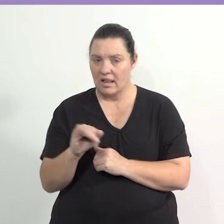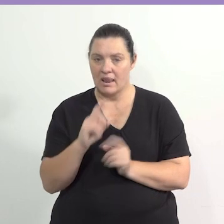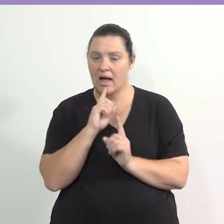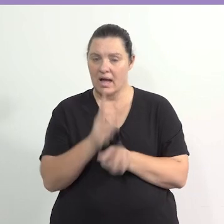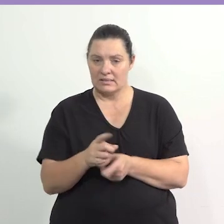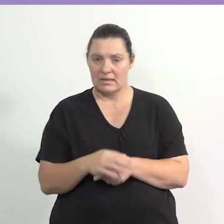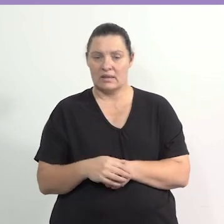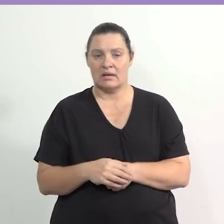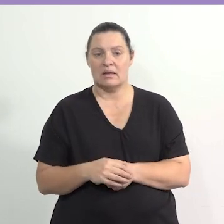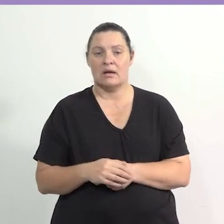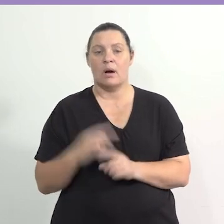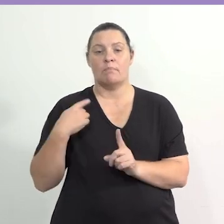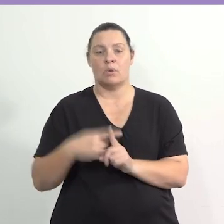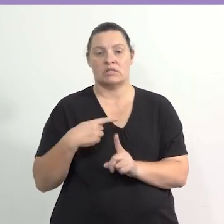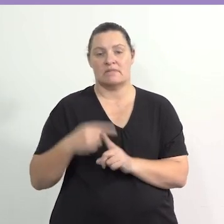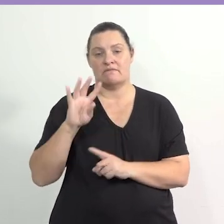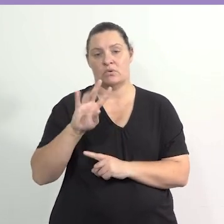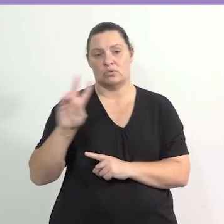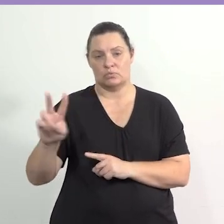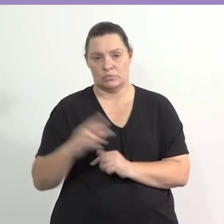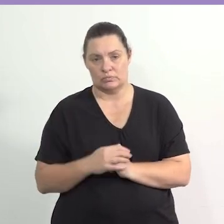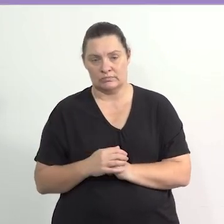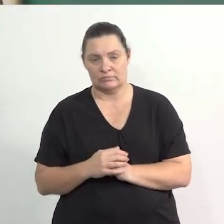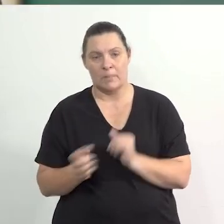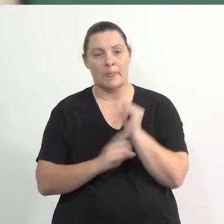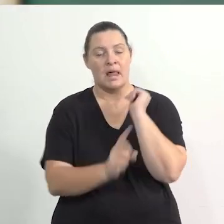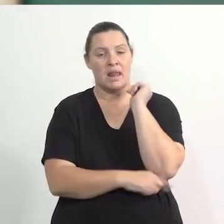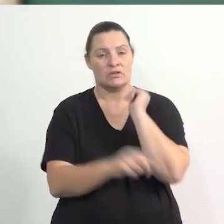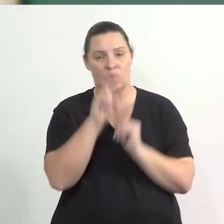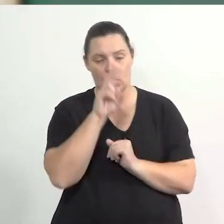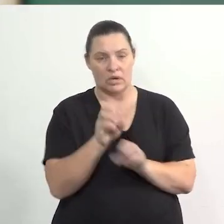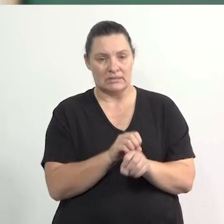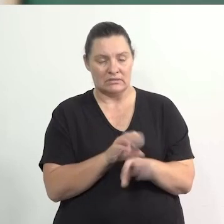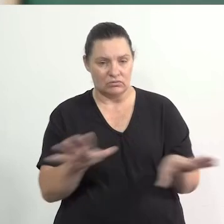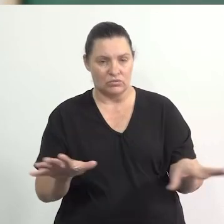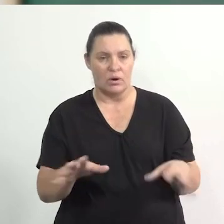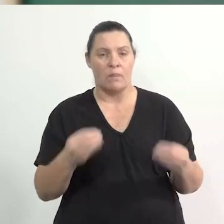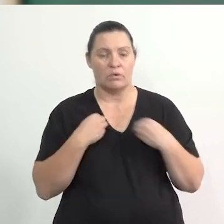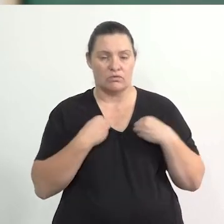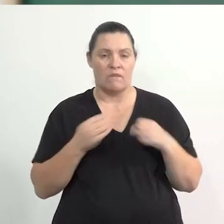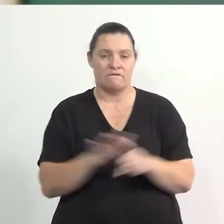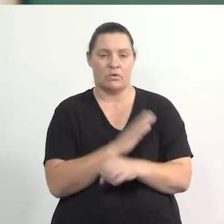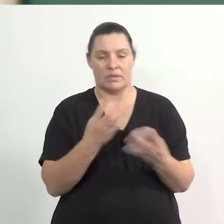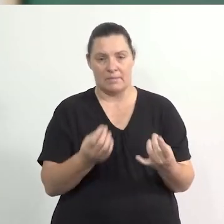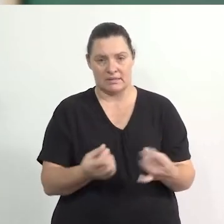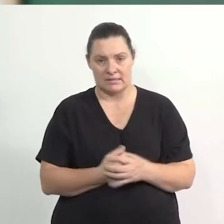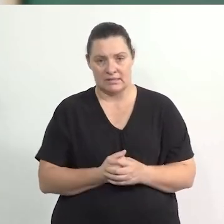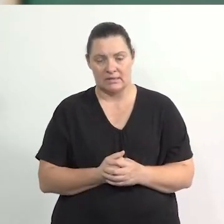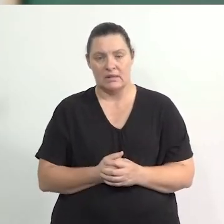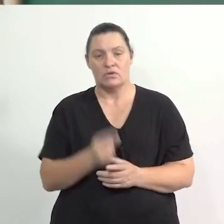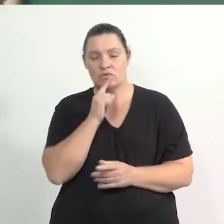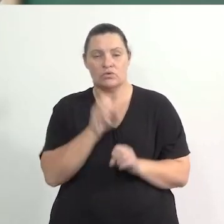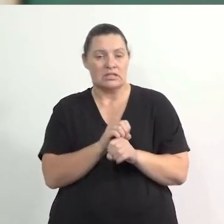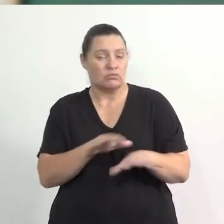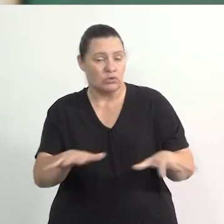gives us an answer of a positive 42. Lastly, let's look at the distributive property of integers. Now